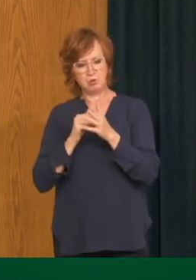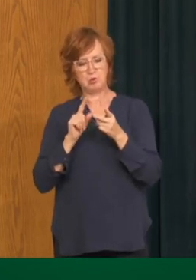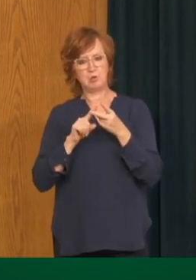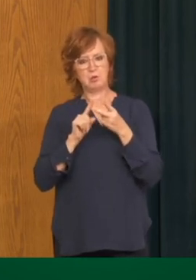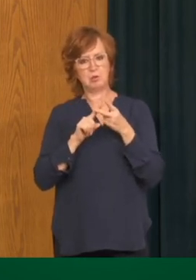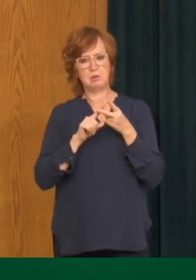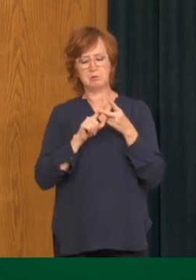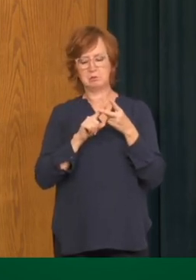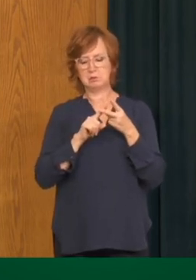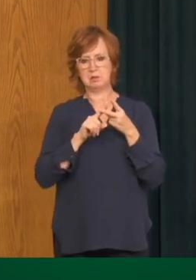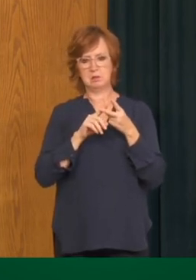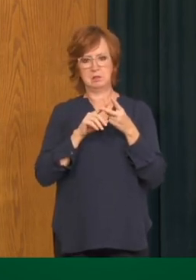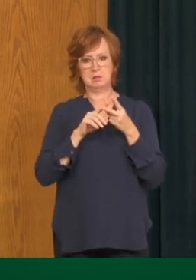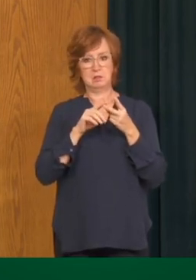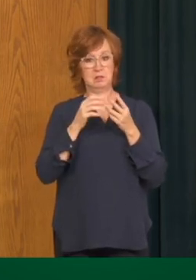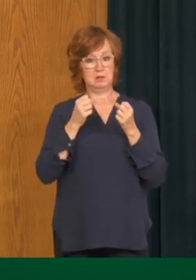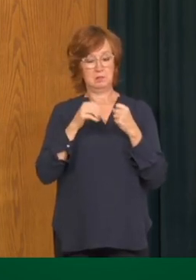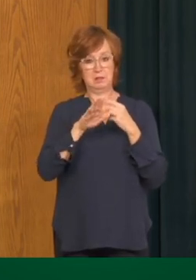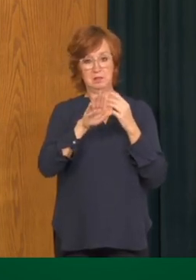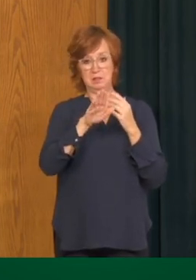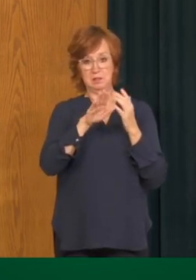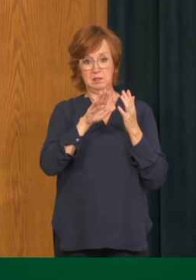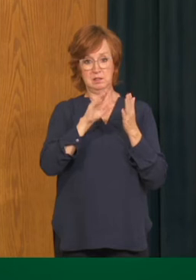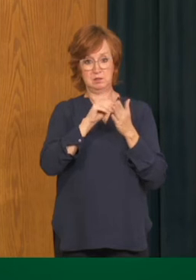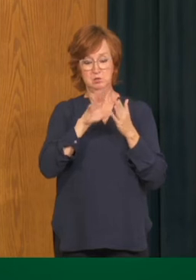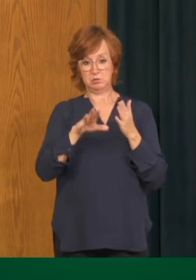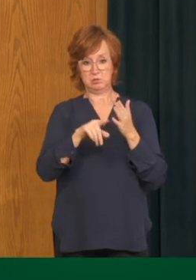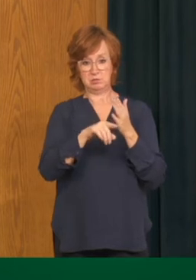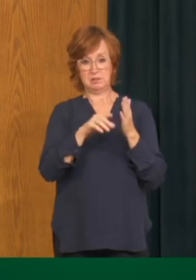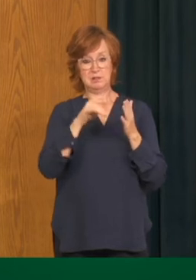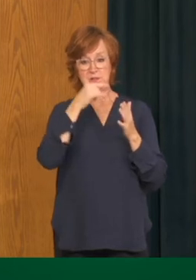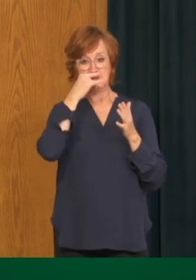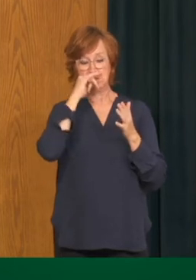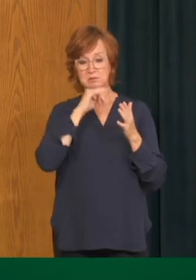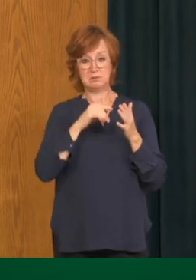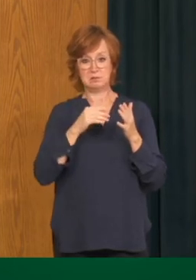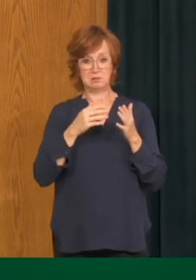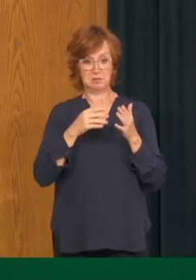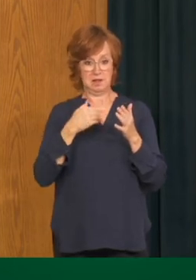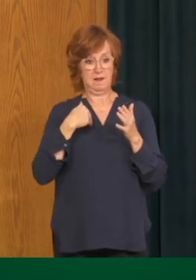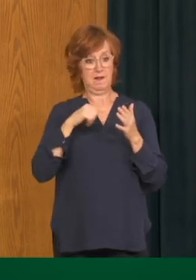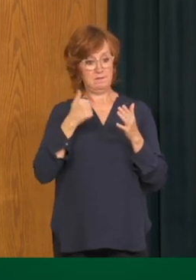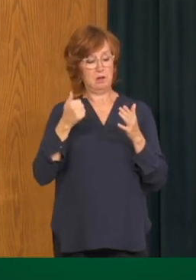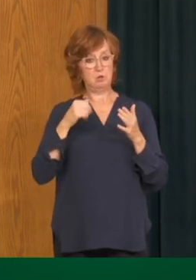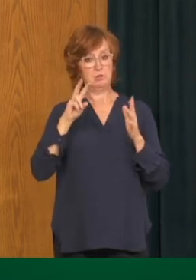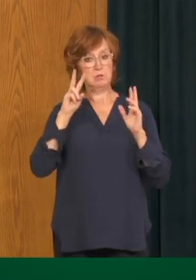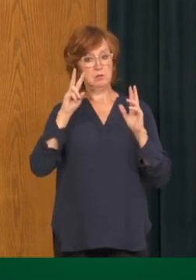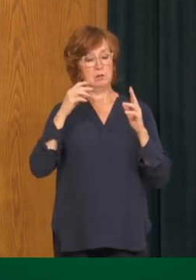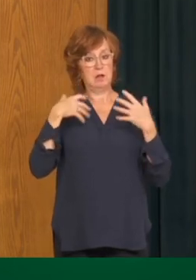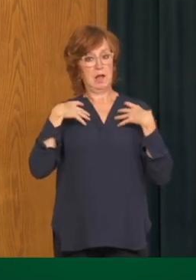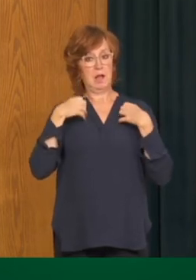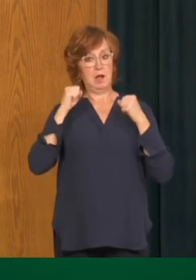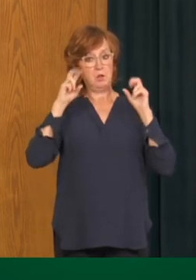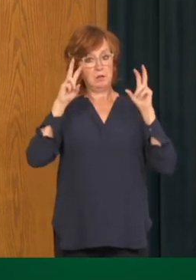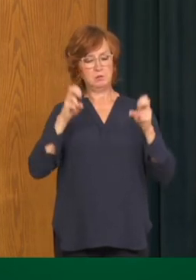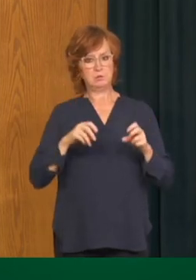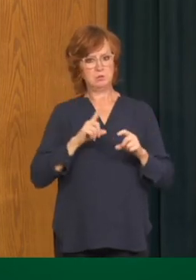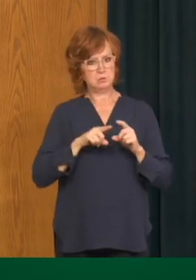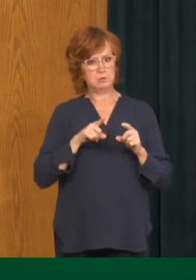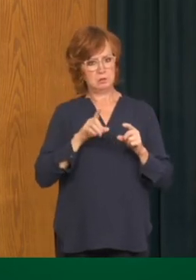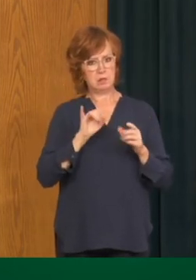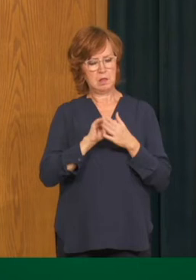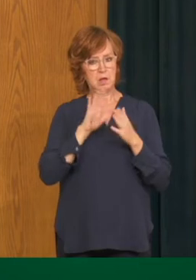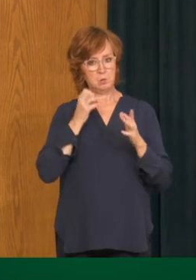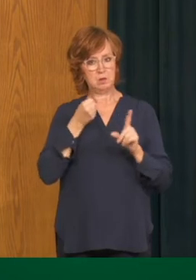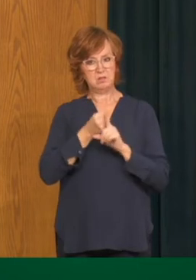many underlying health conditions are not necessarily at a higher risk for COVID illness. So it is important to have that discussion with your healthcare provider if your child does have